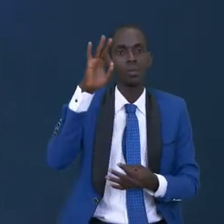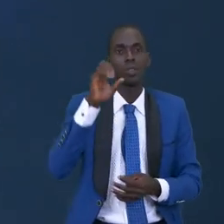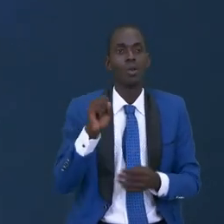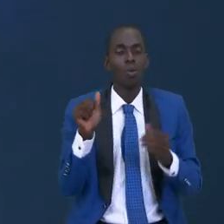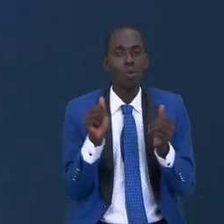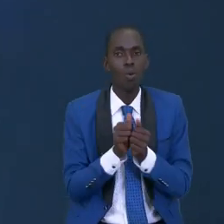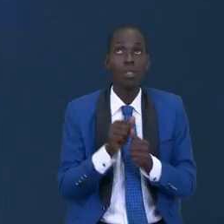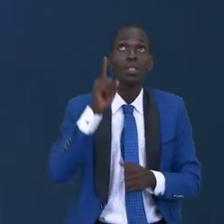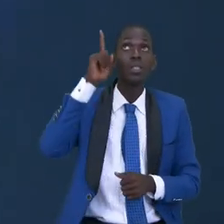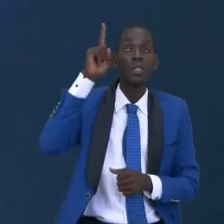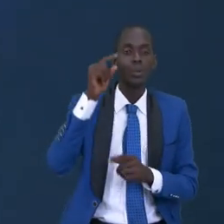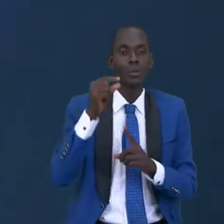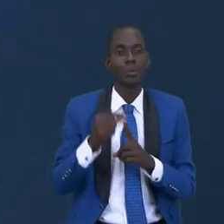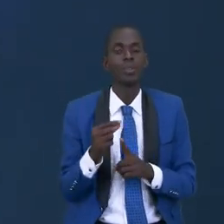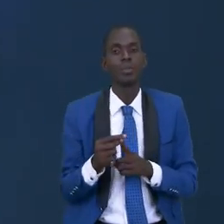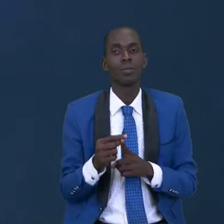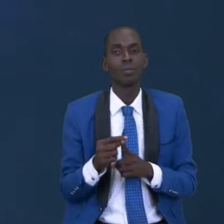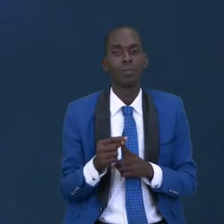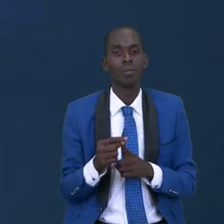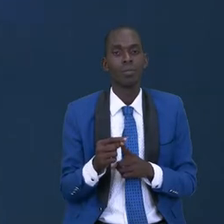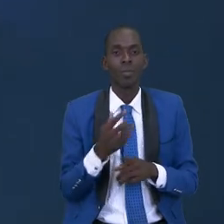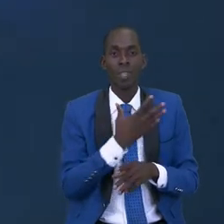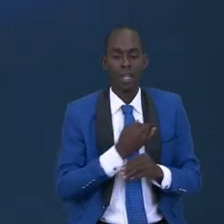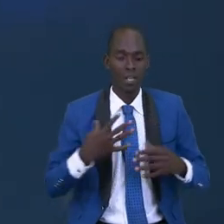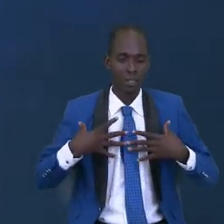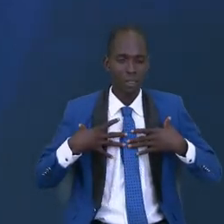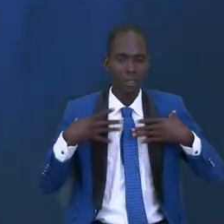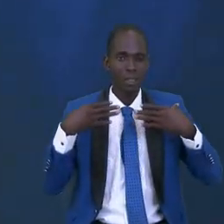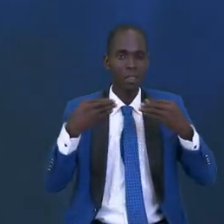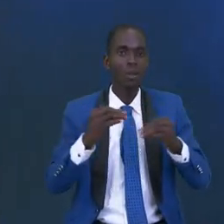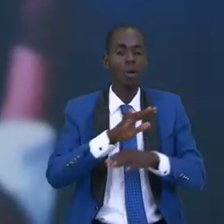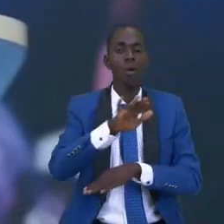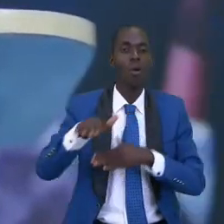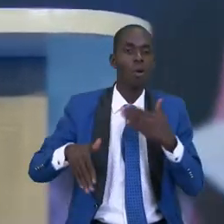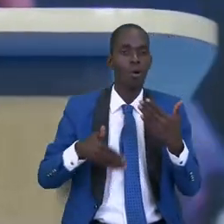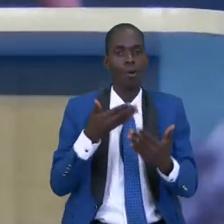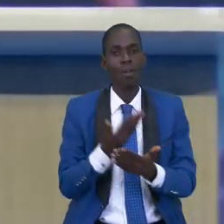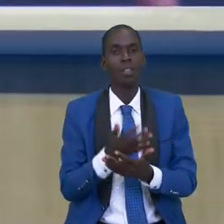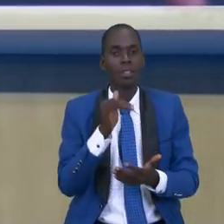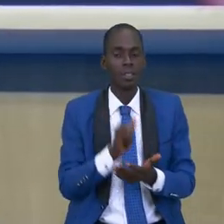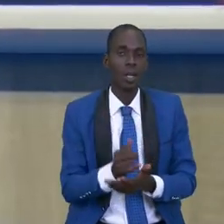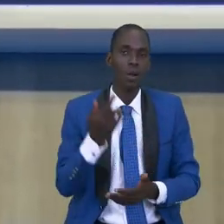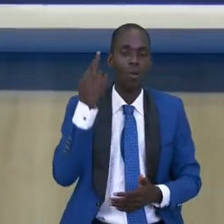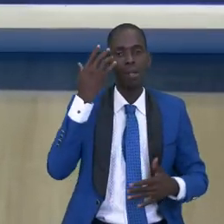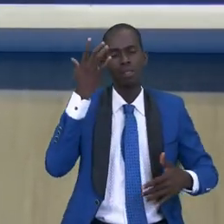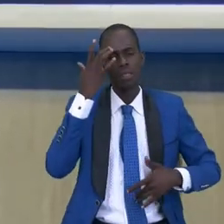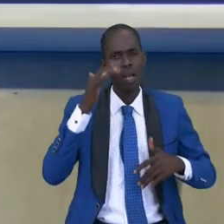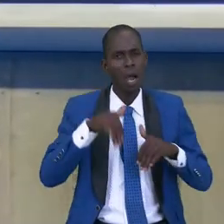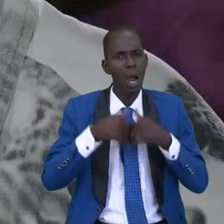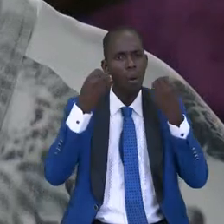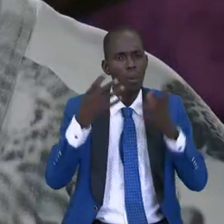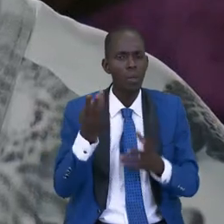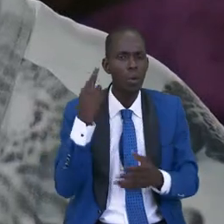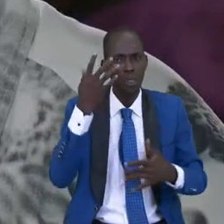with his word and healed all that was sick. How many that was